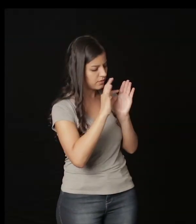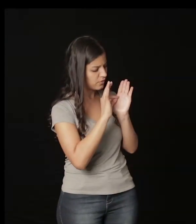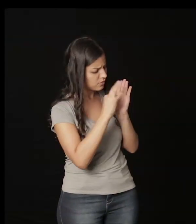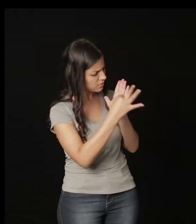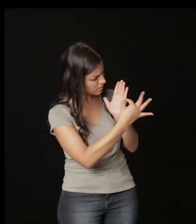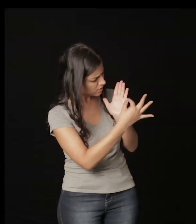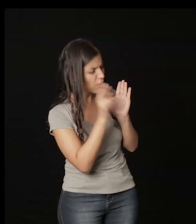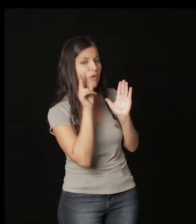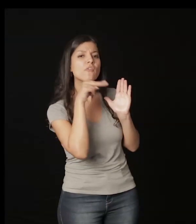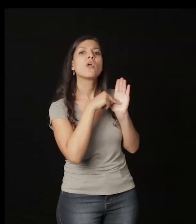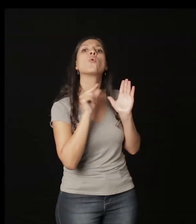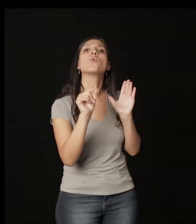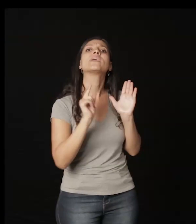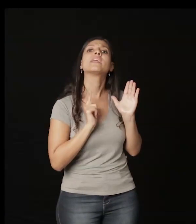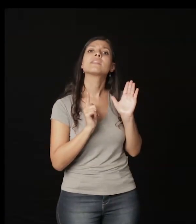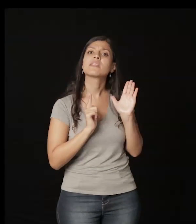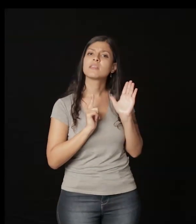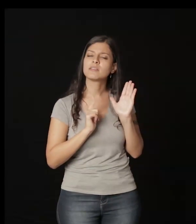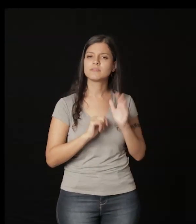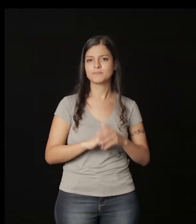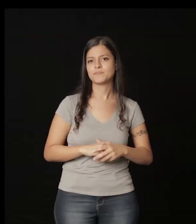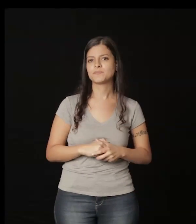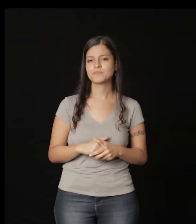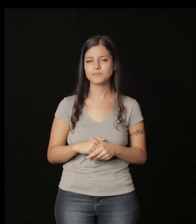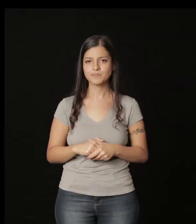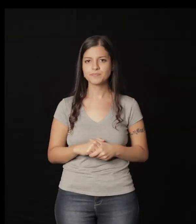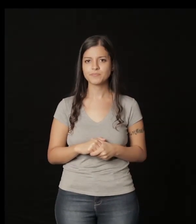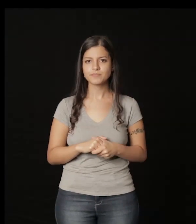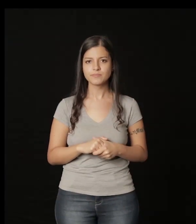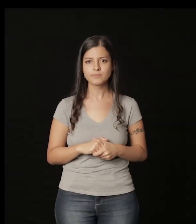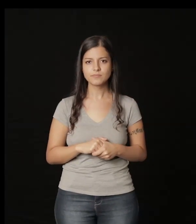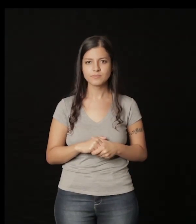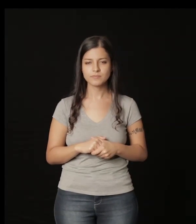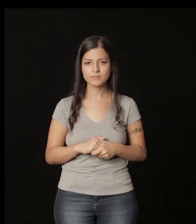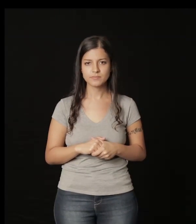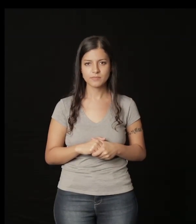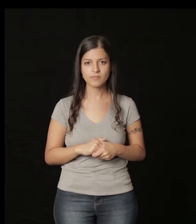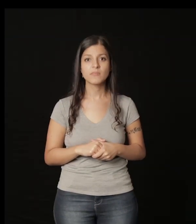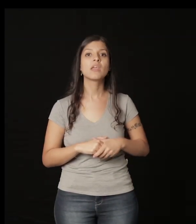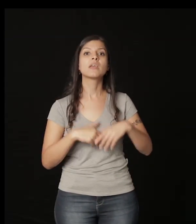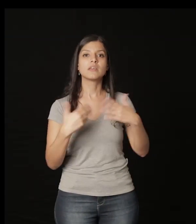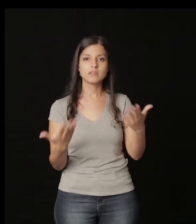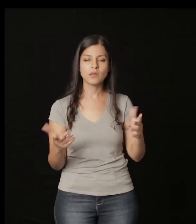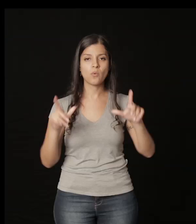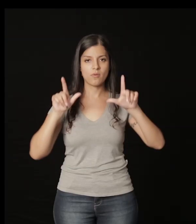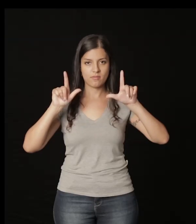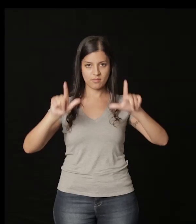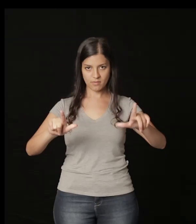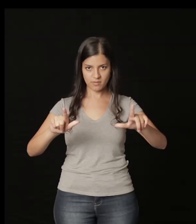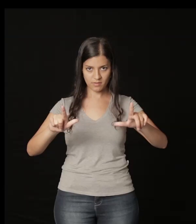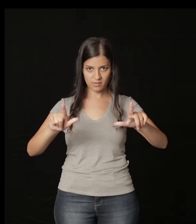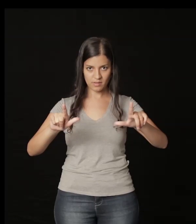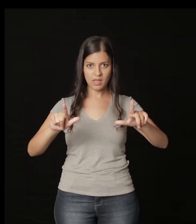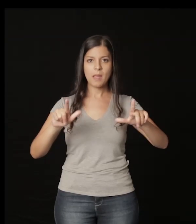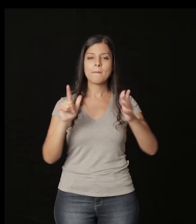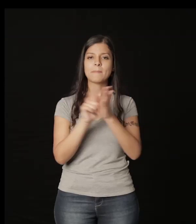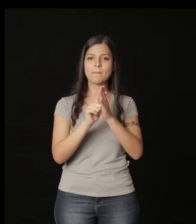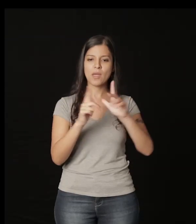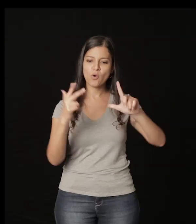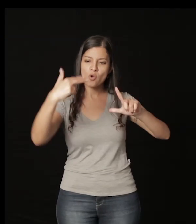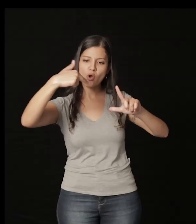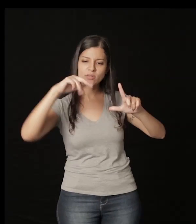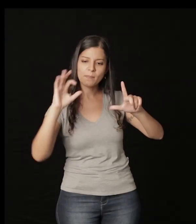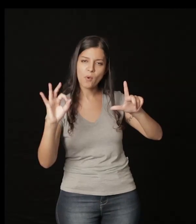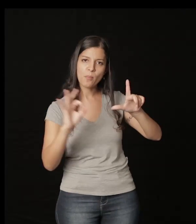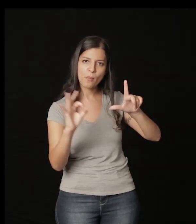sticker to see what was there. And we made a cardboard mask like